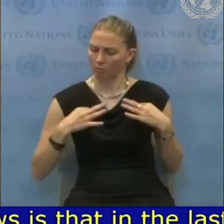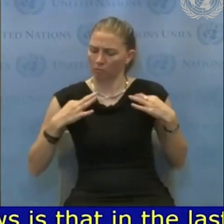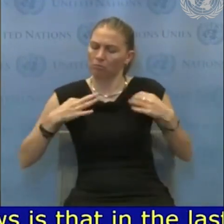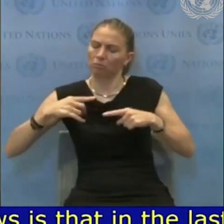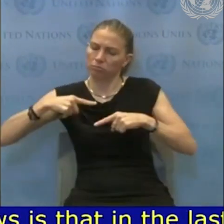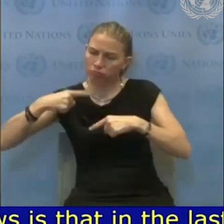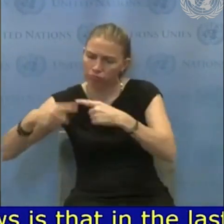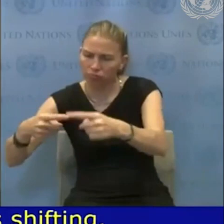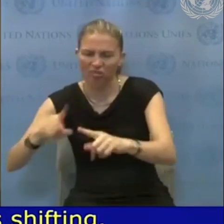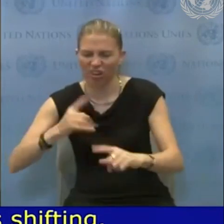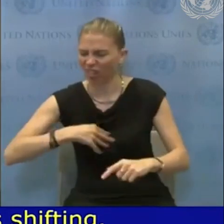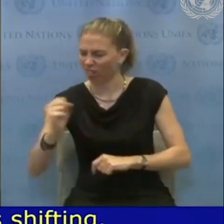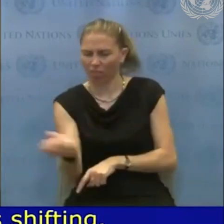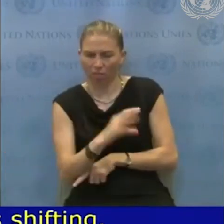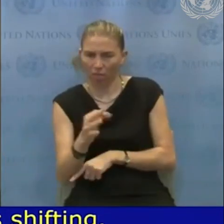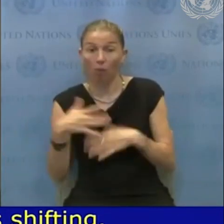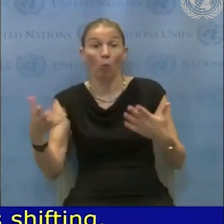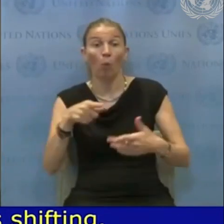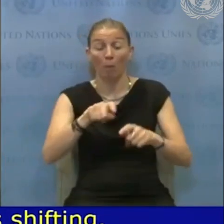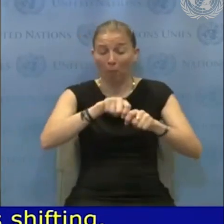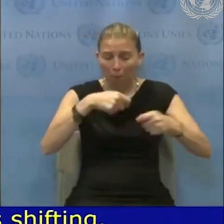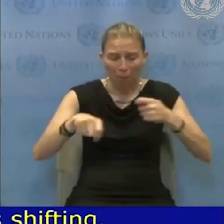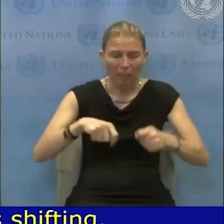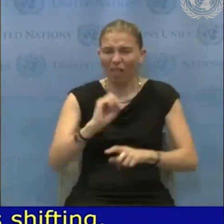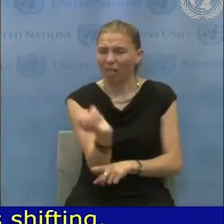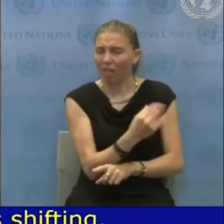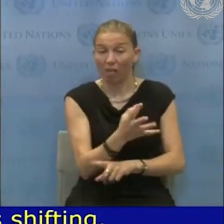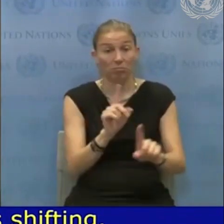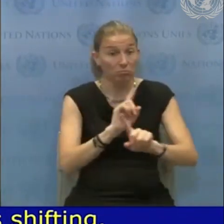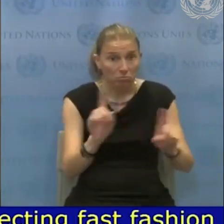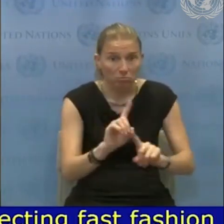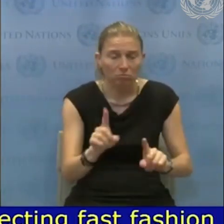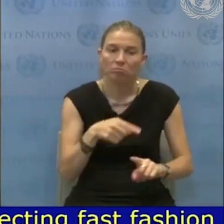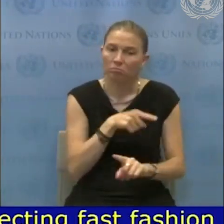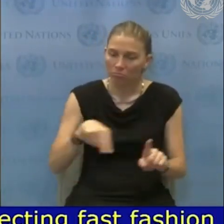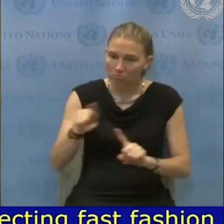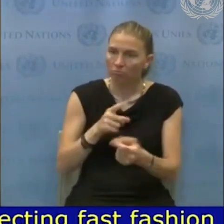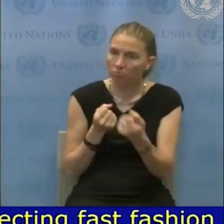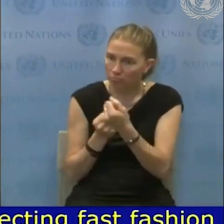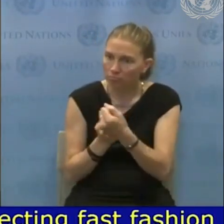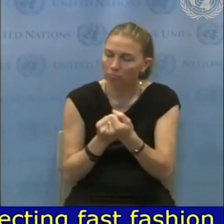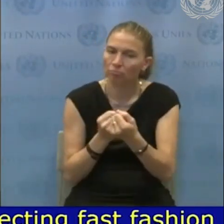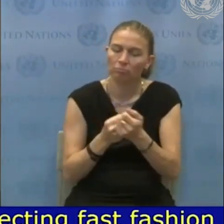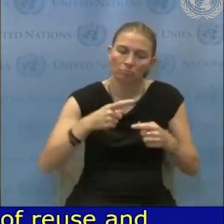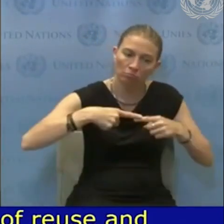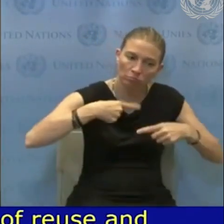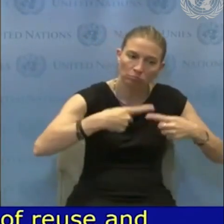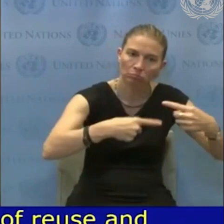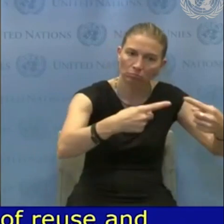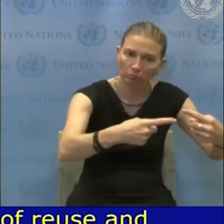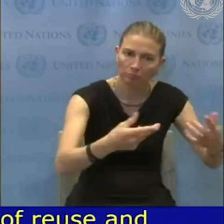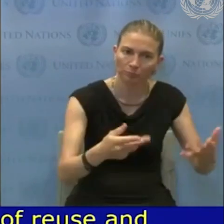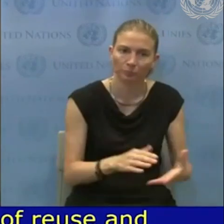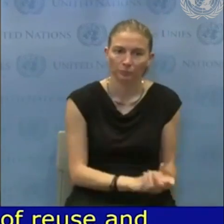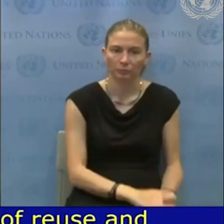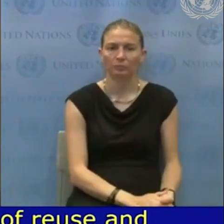work for, invest in, buy from companies that are doing the right thing. UK ethical funds grew